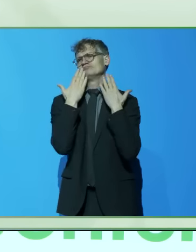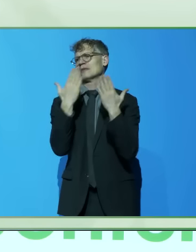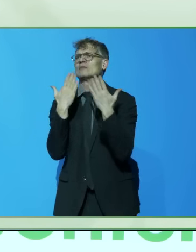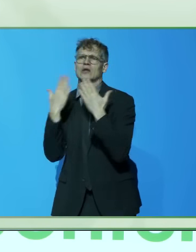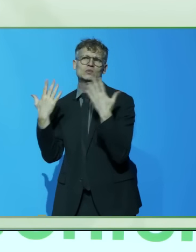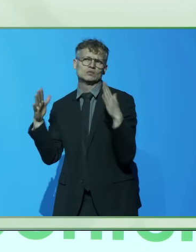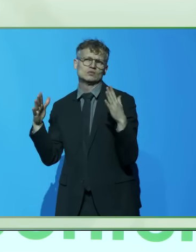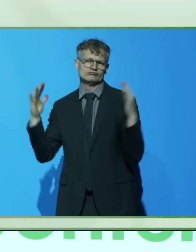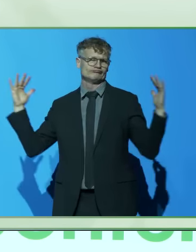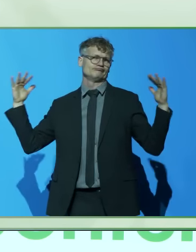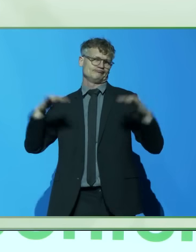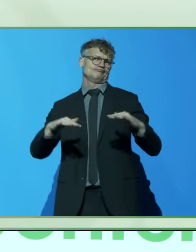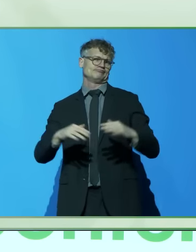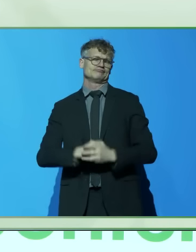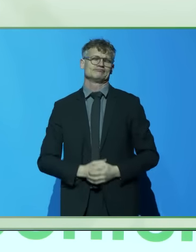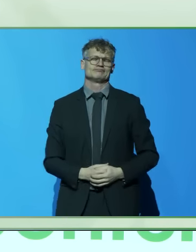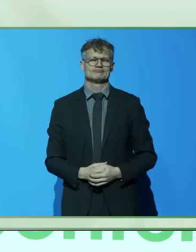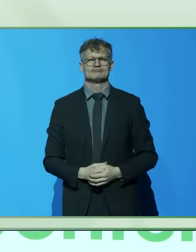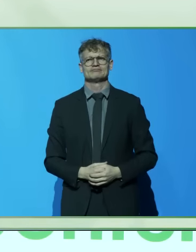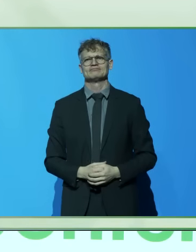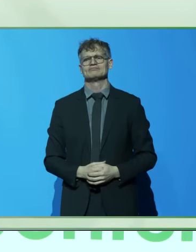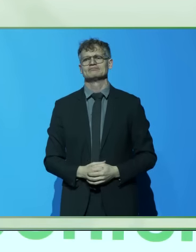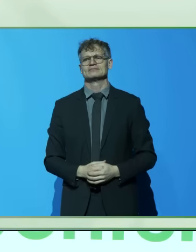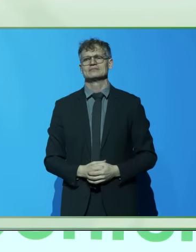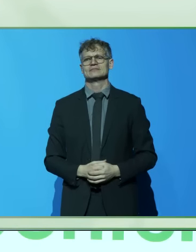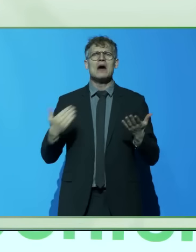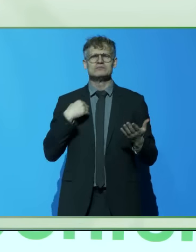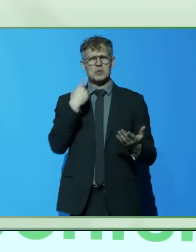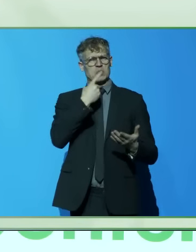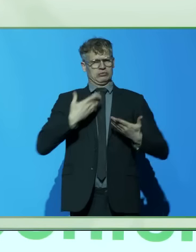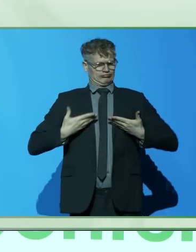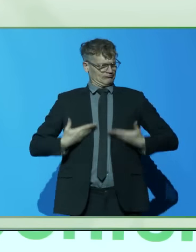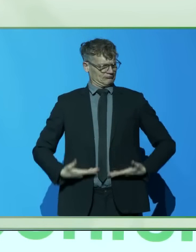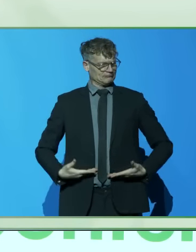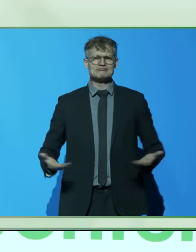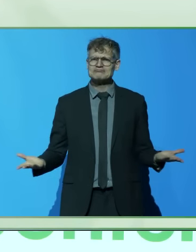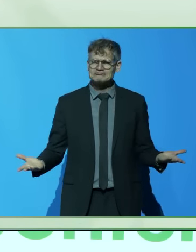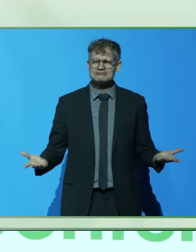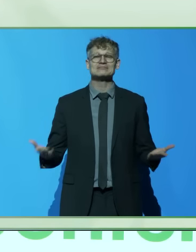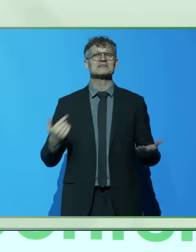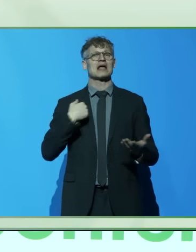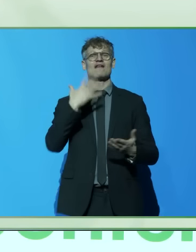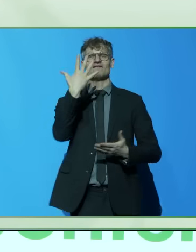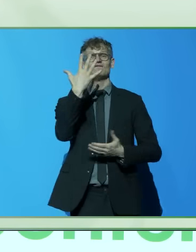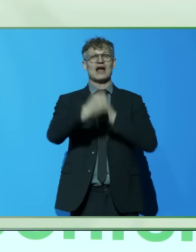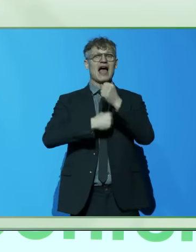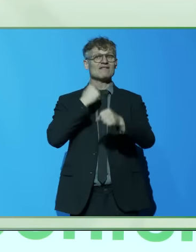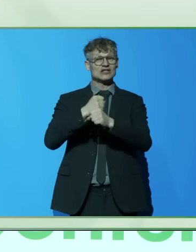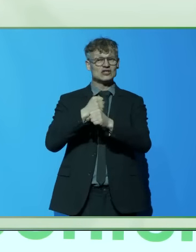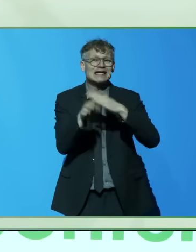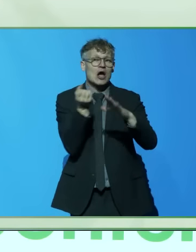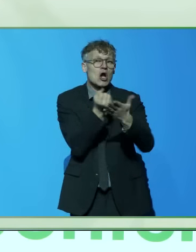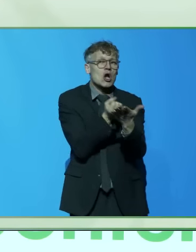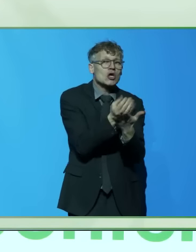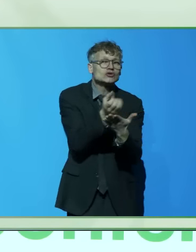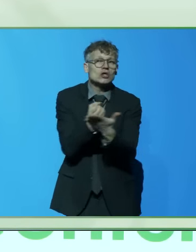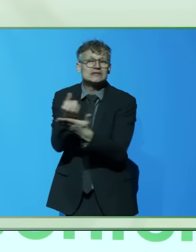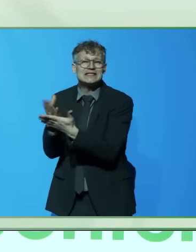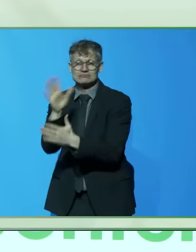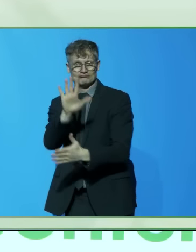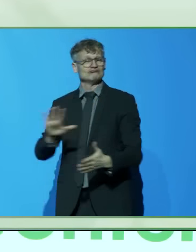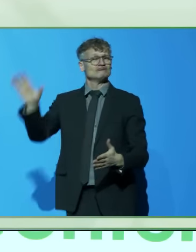made. I'm going to try and do the inaccessible thing of hold. 2.5 years ago, I founded Tilting the Lens. We are in